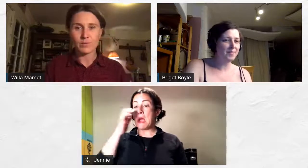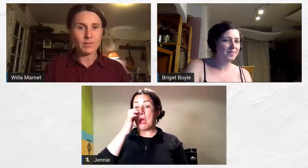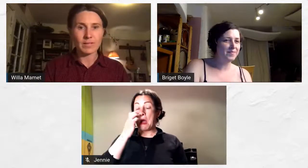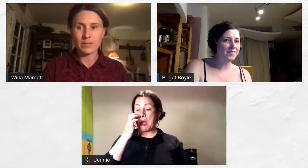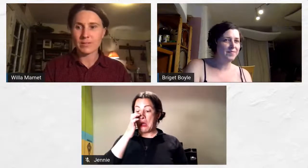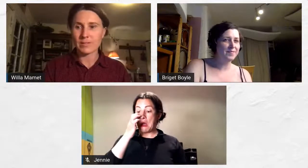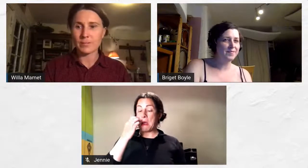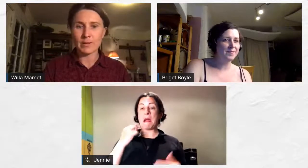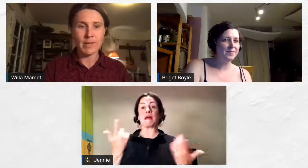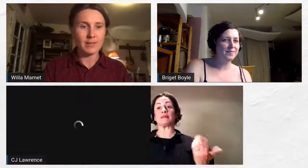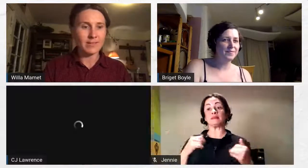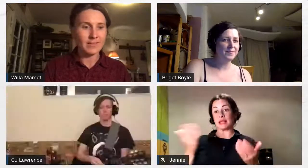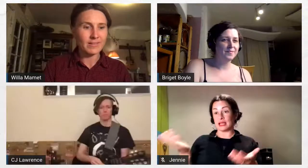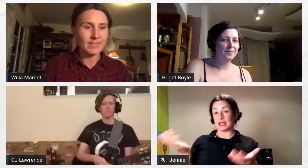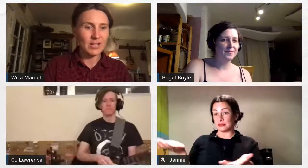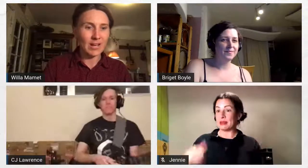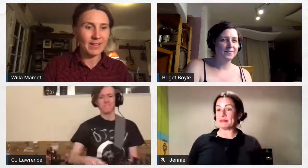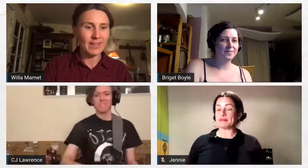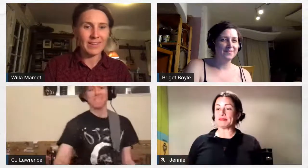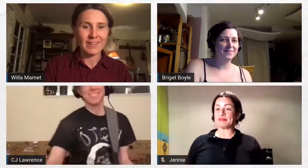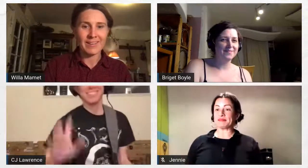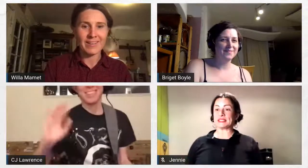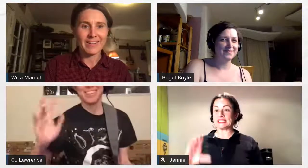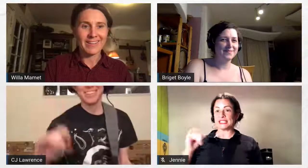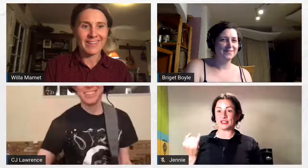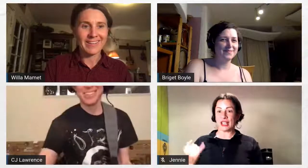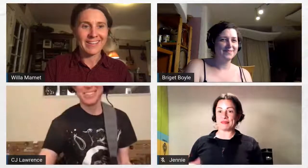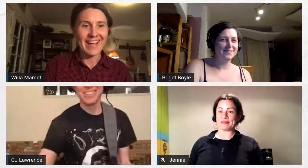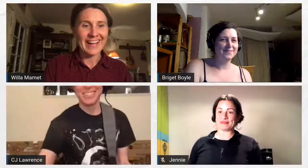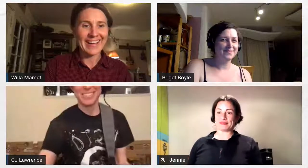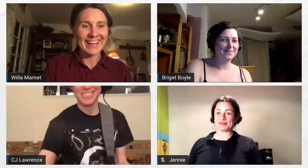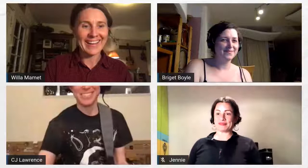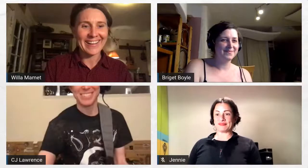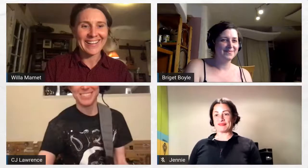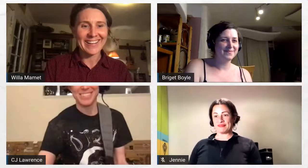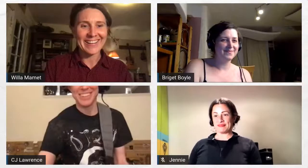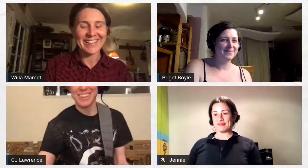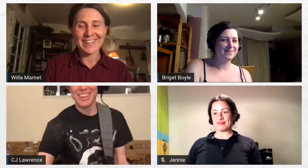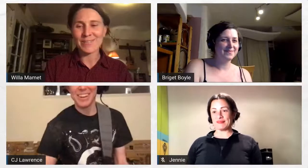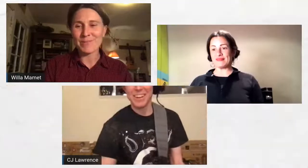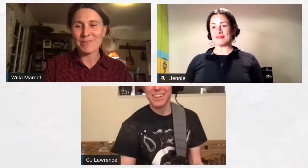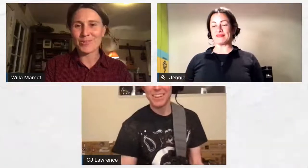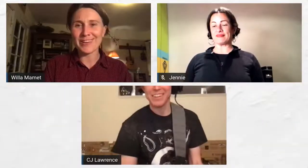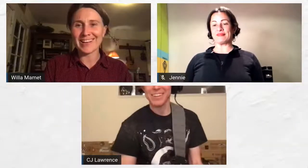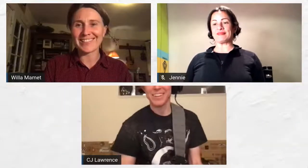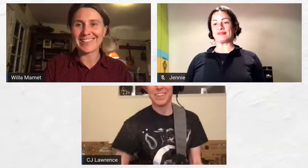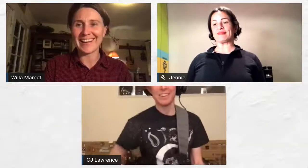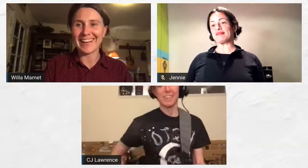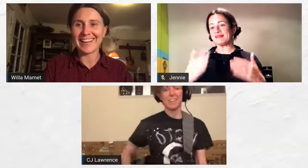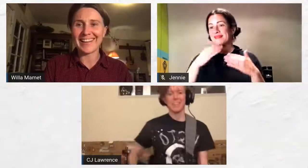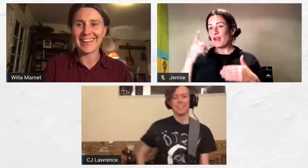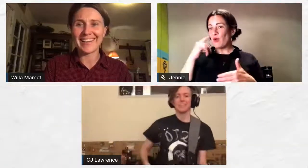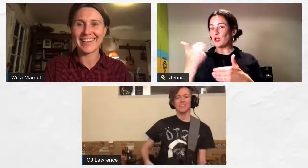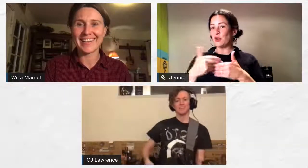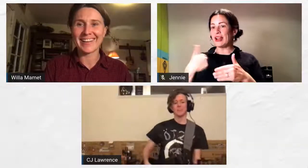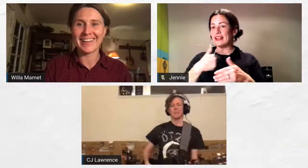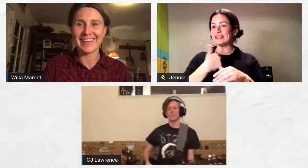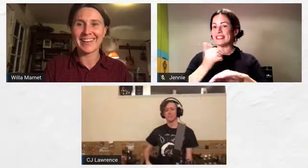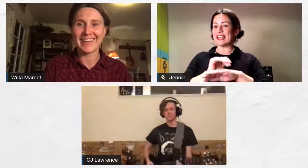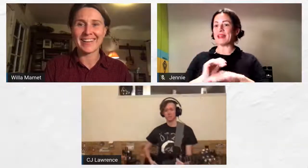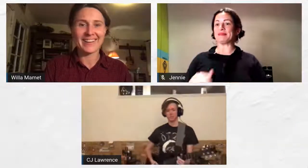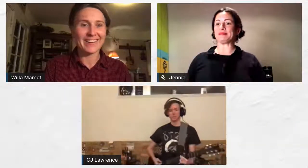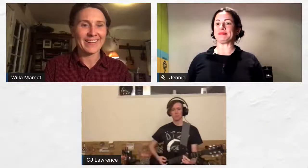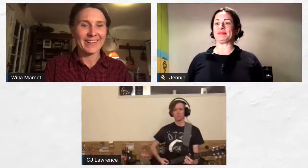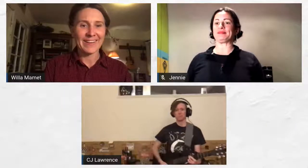do that. Let's bring them in. CJ. Hello. Hey. Thanks so much for joining us tonight.